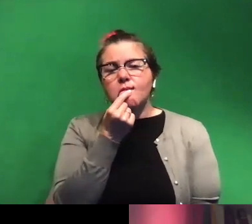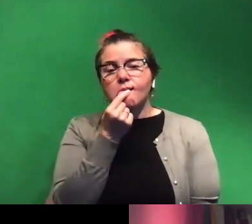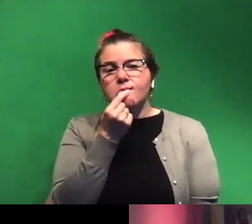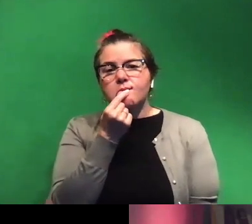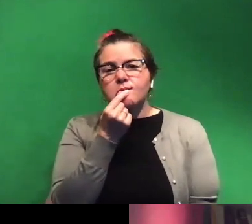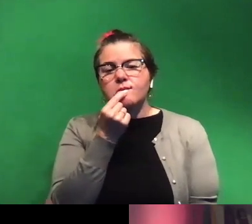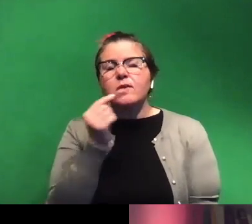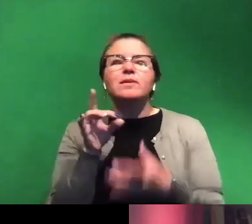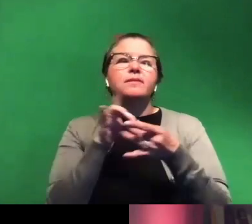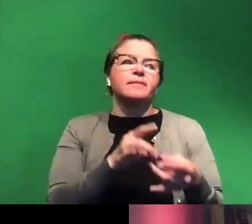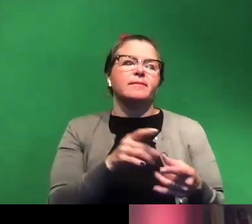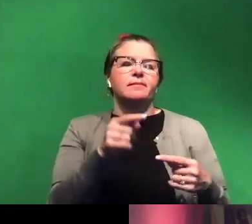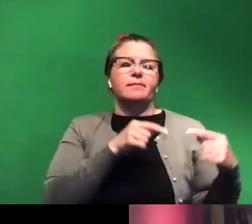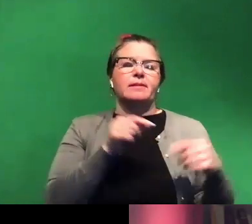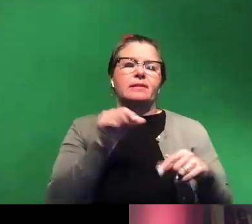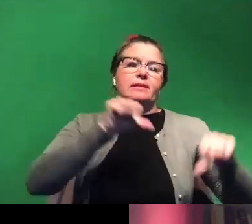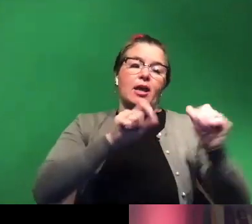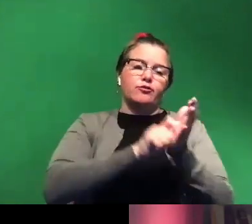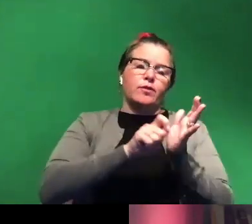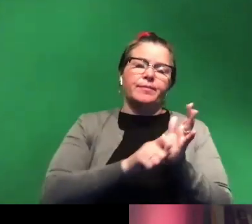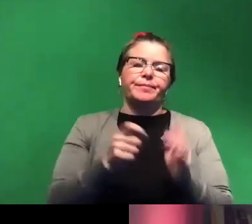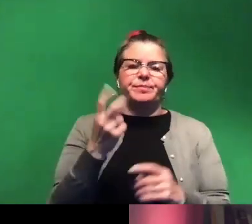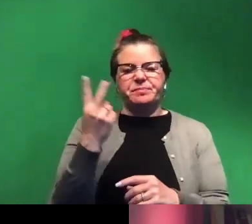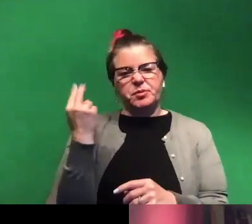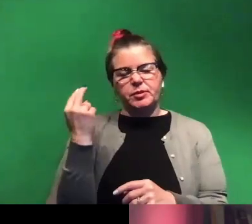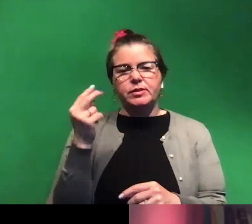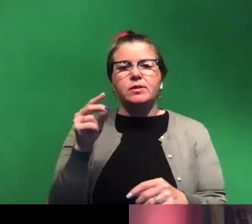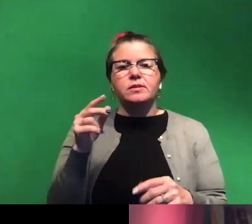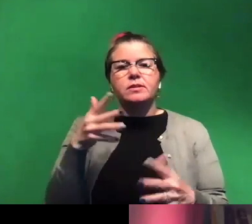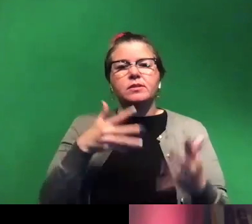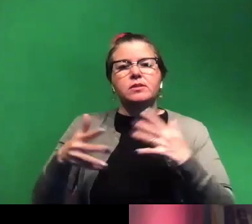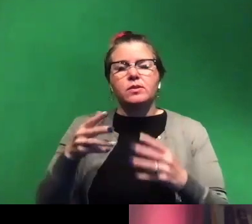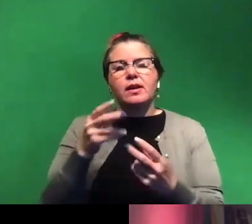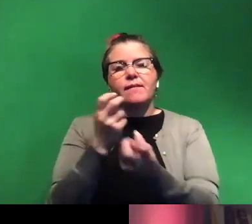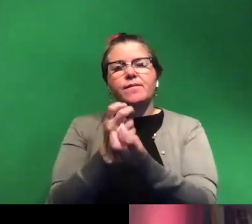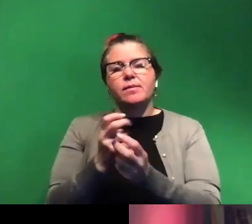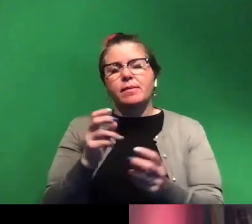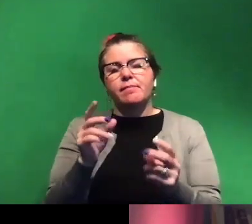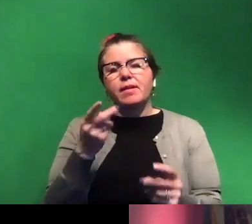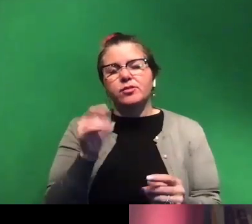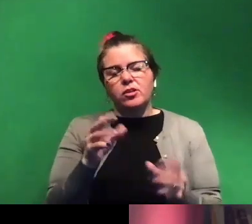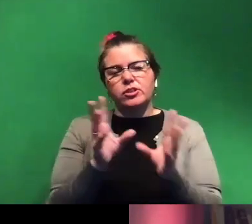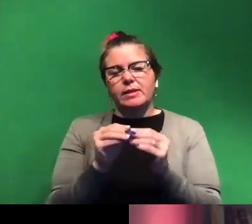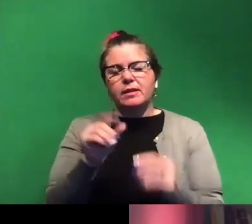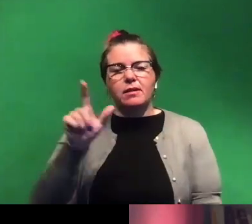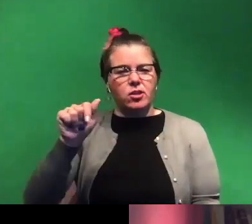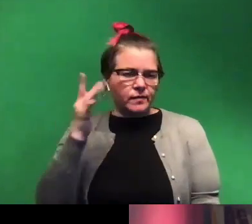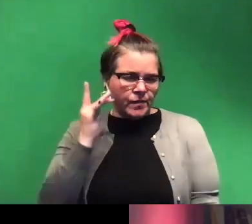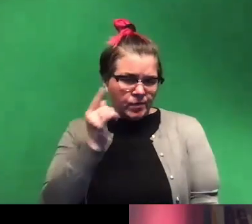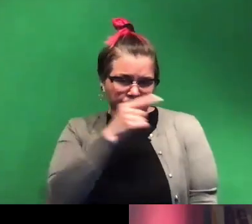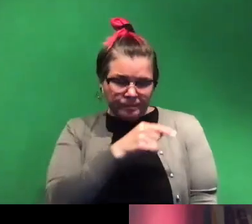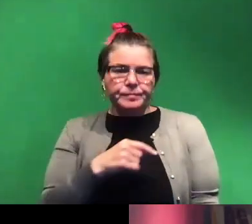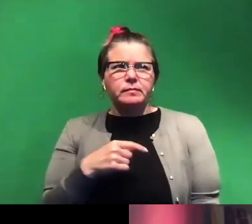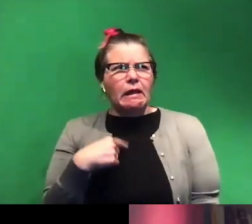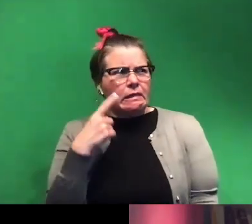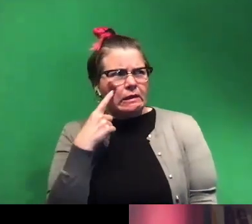I'll tie this back into our theme of science writing. A couple of years ago, I was at the Society of Vertebrate Paleontology meeting in Los Angeles. I think that was the